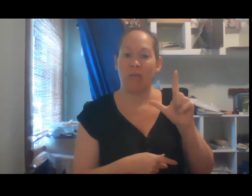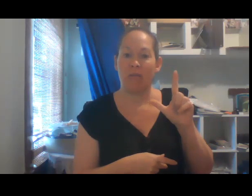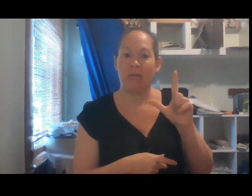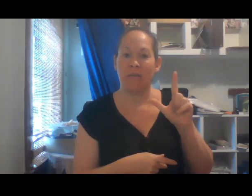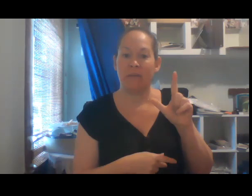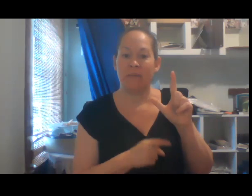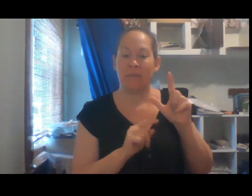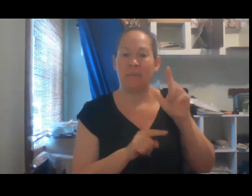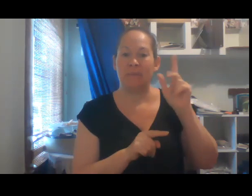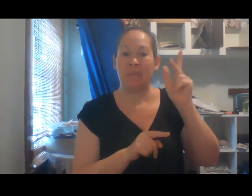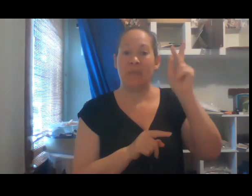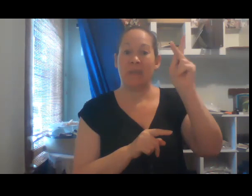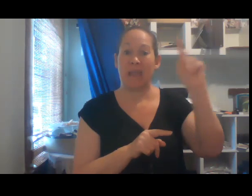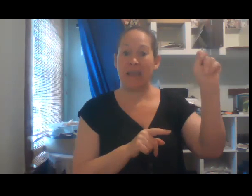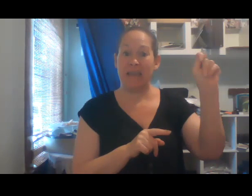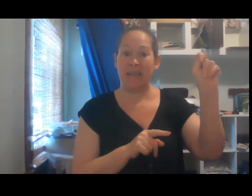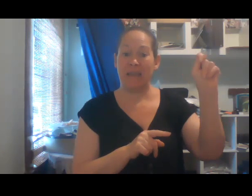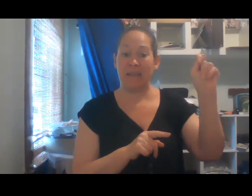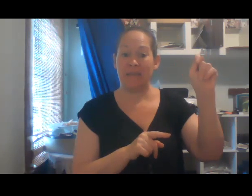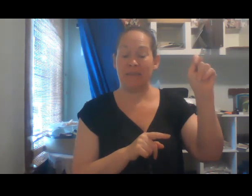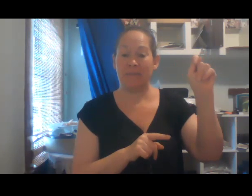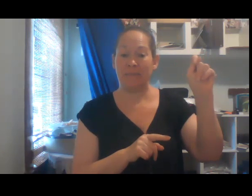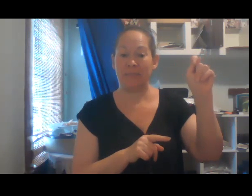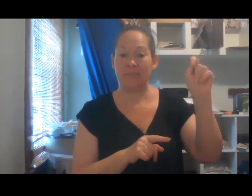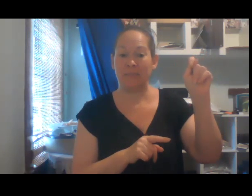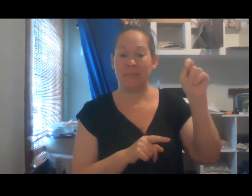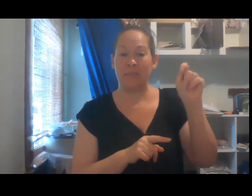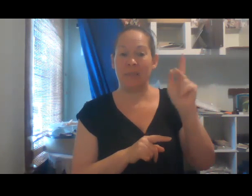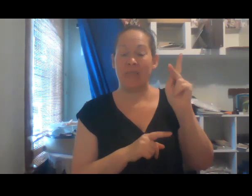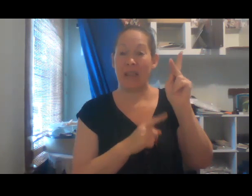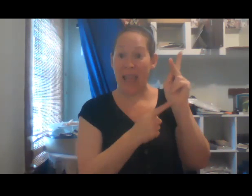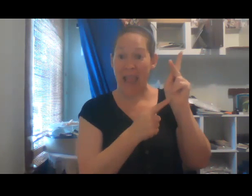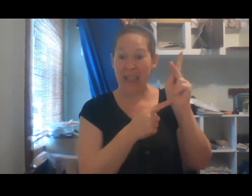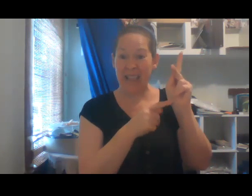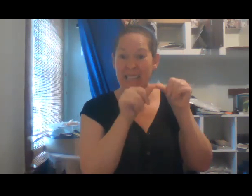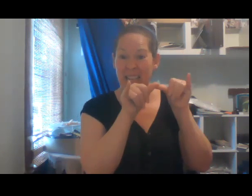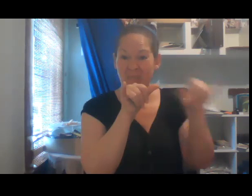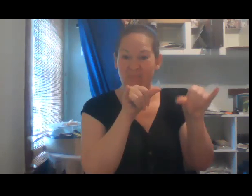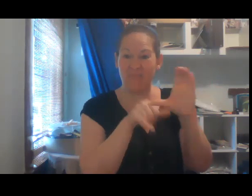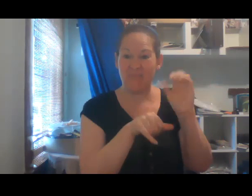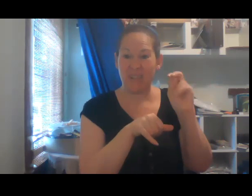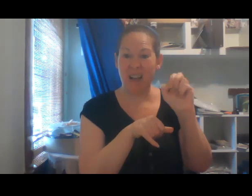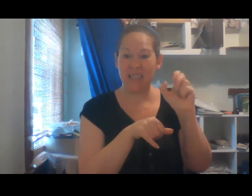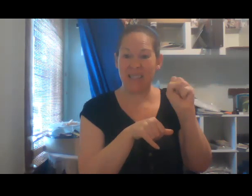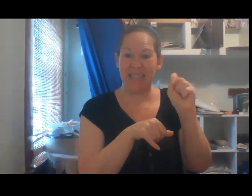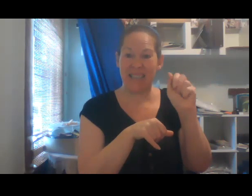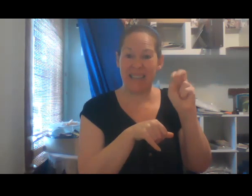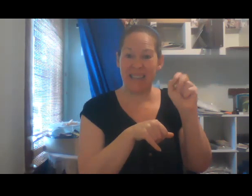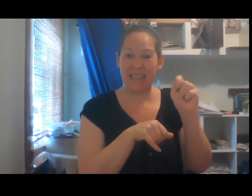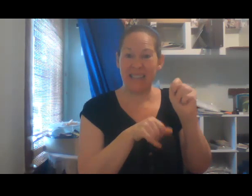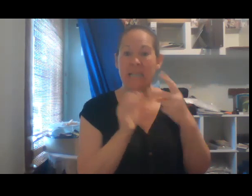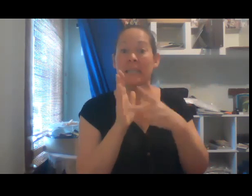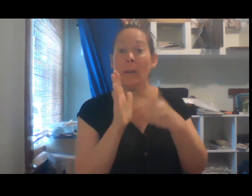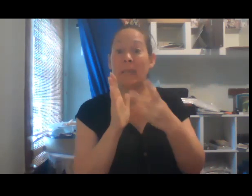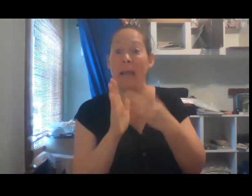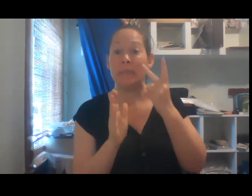and I'm going to give that k constant there, that k constant. You'll see in different books, sometimes they'll make it, you'll see a lambda